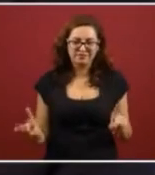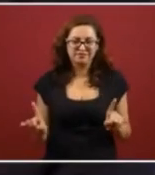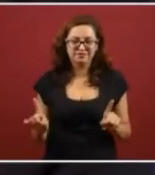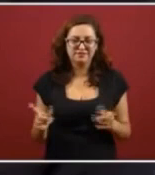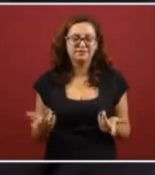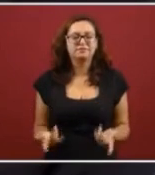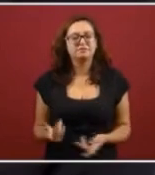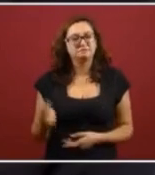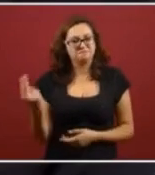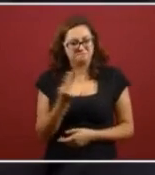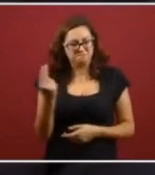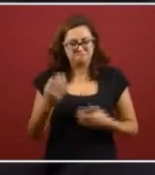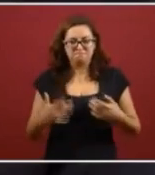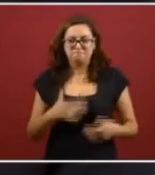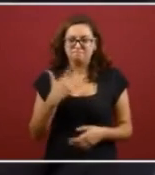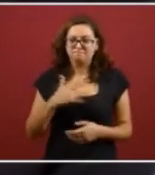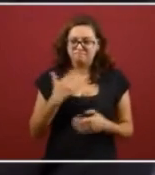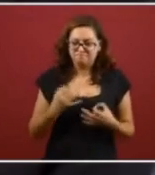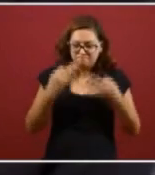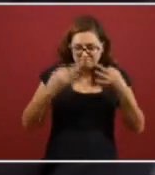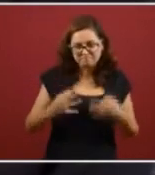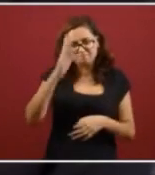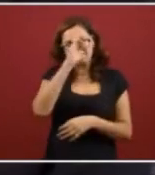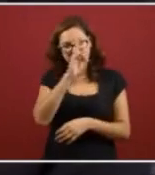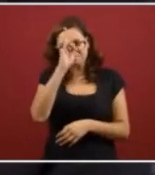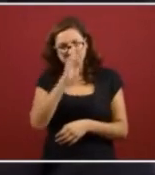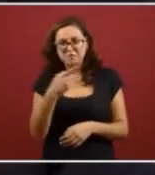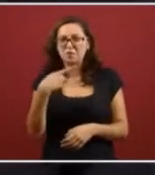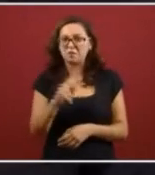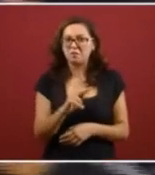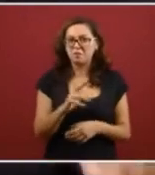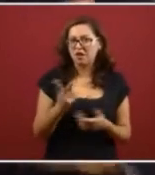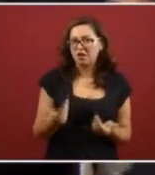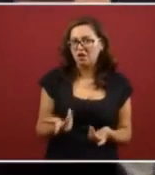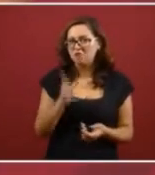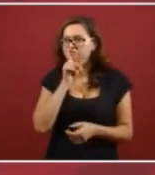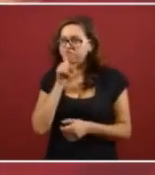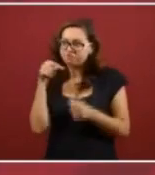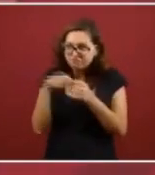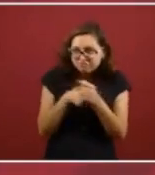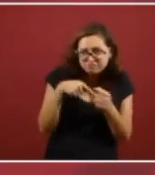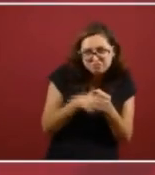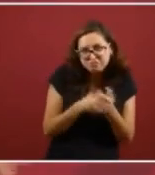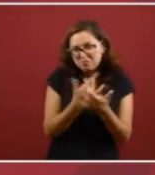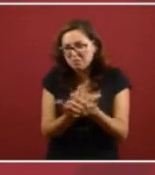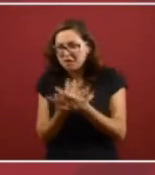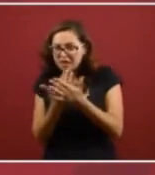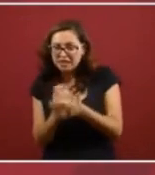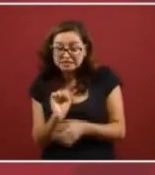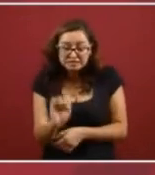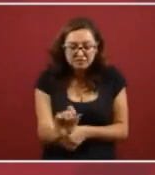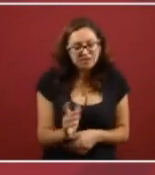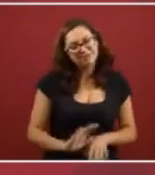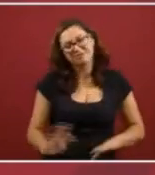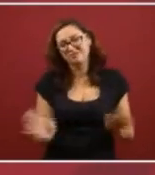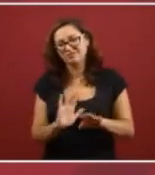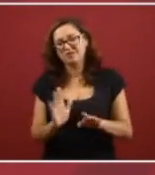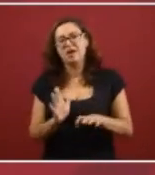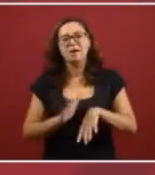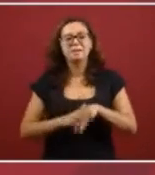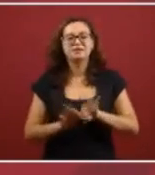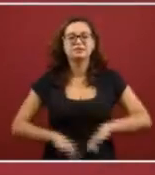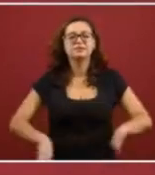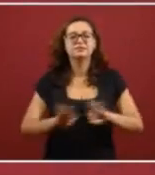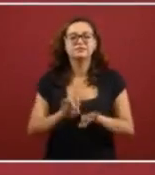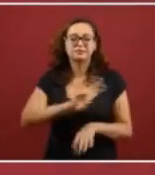con imprudencia, pero we don't need to act no with imprudence, but la transparencia, we don't do ahora lo importante the Saturday thing es decir anymore. La